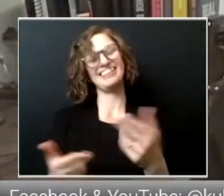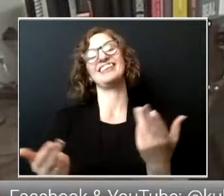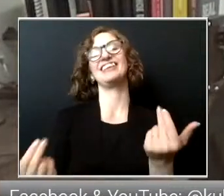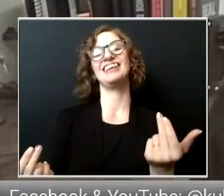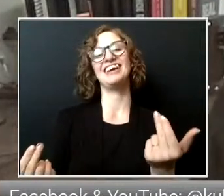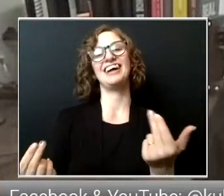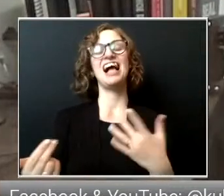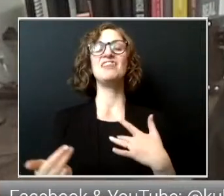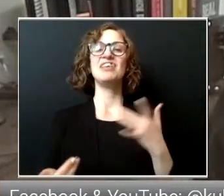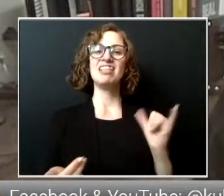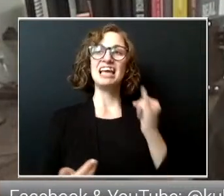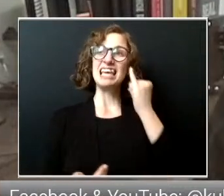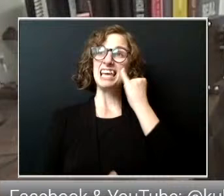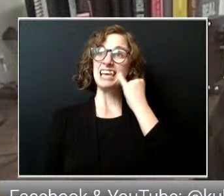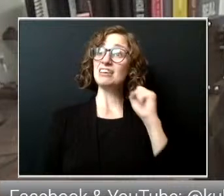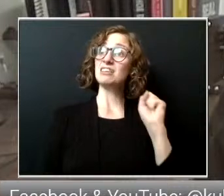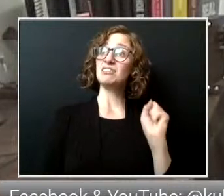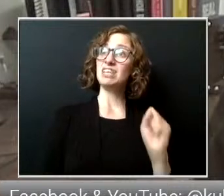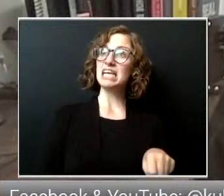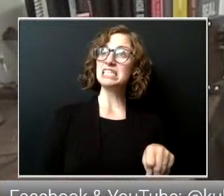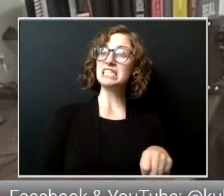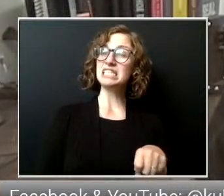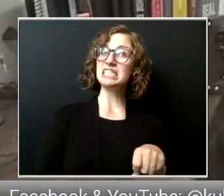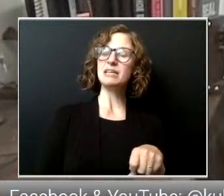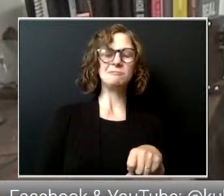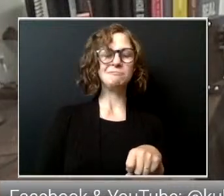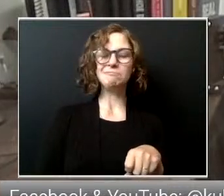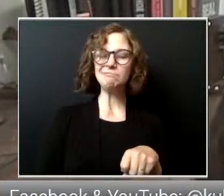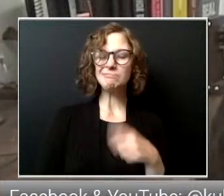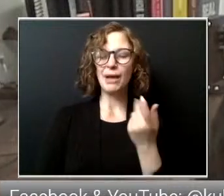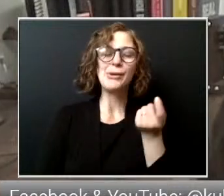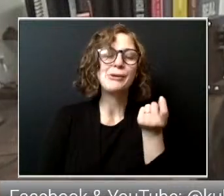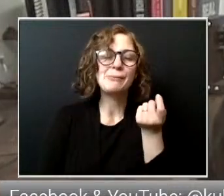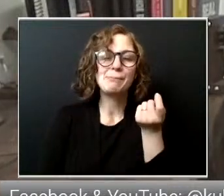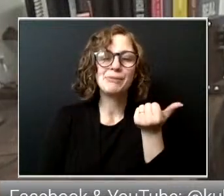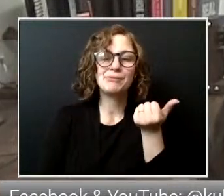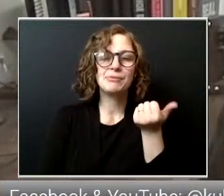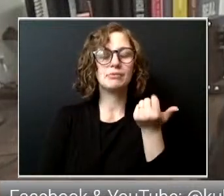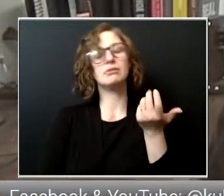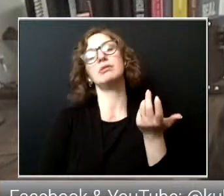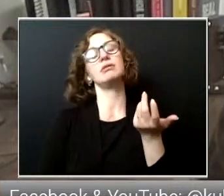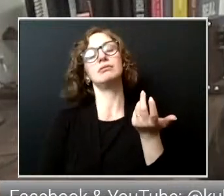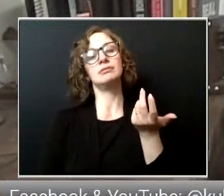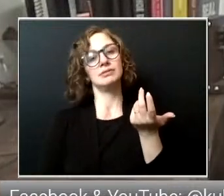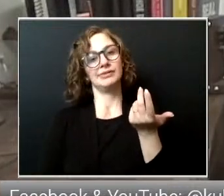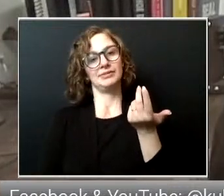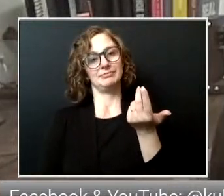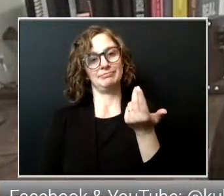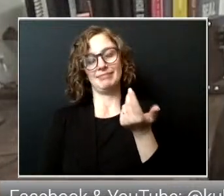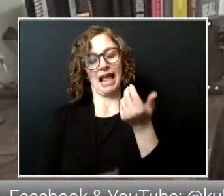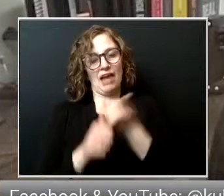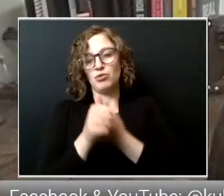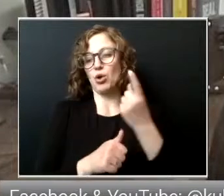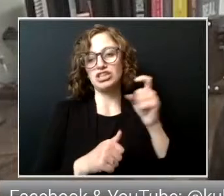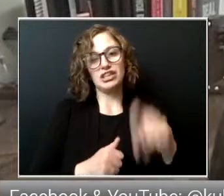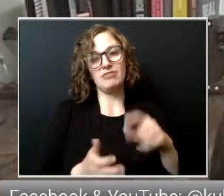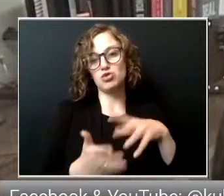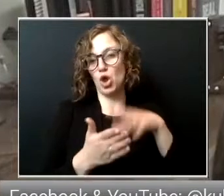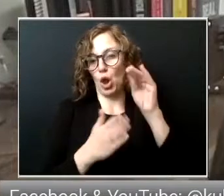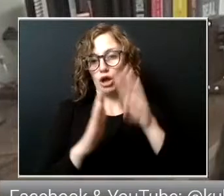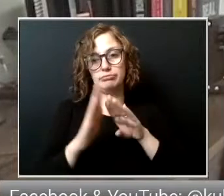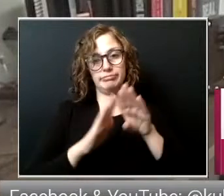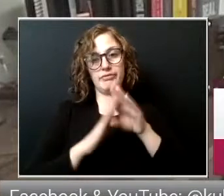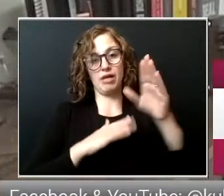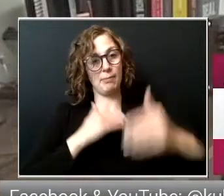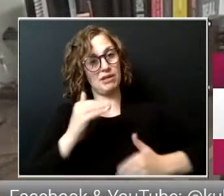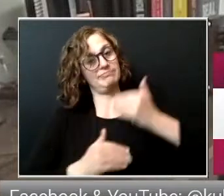it wasn't a huge part. I feel like that's something you kind of just learn as you go on. And I feel like wanting to